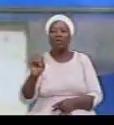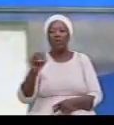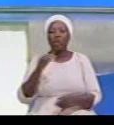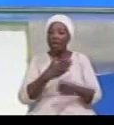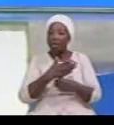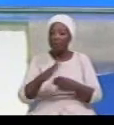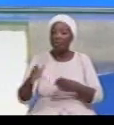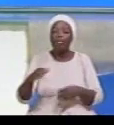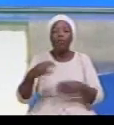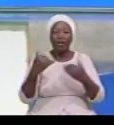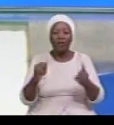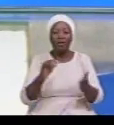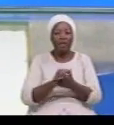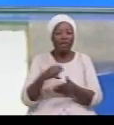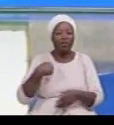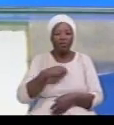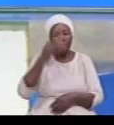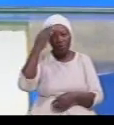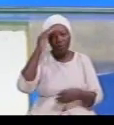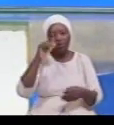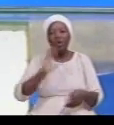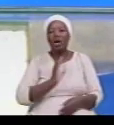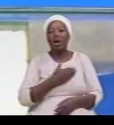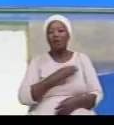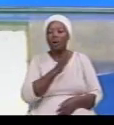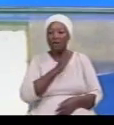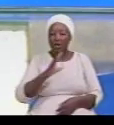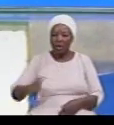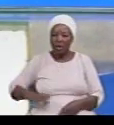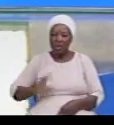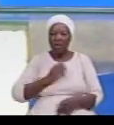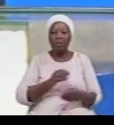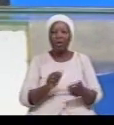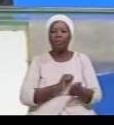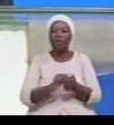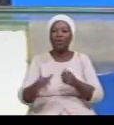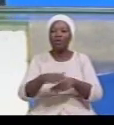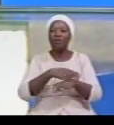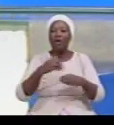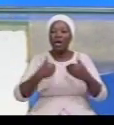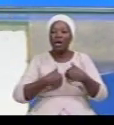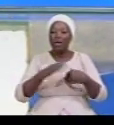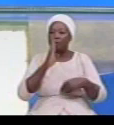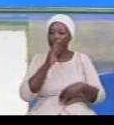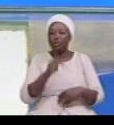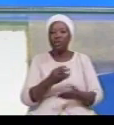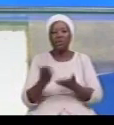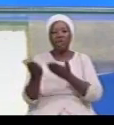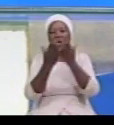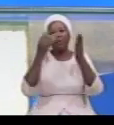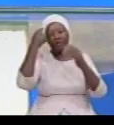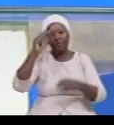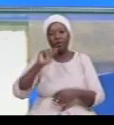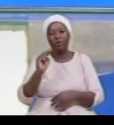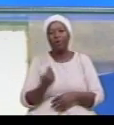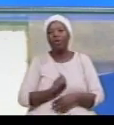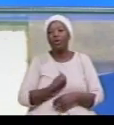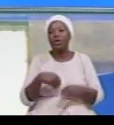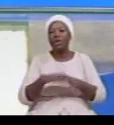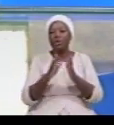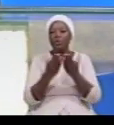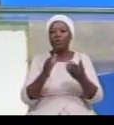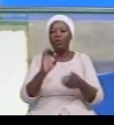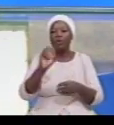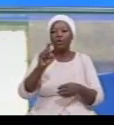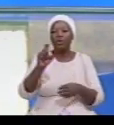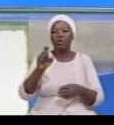that Christ, our Passover, has been sacrificed for us. Exodus chapter